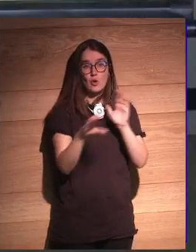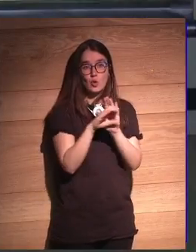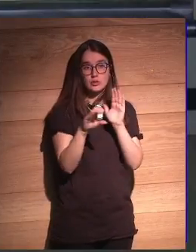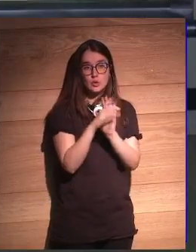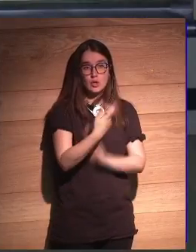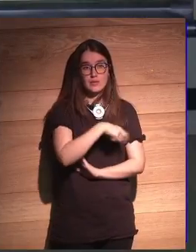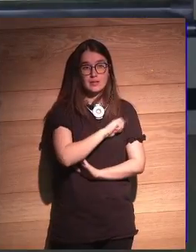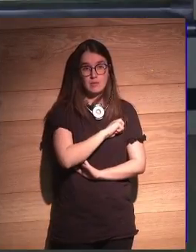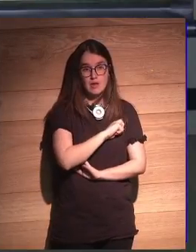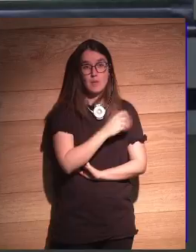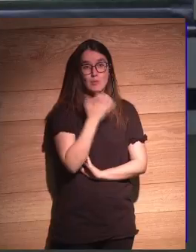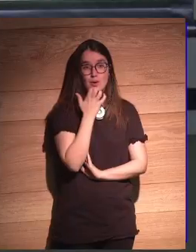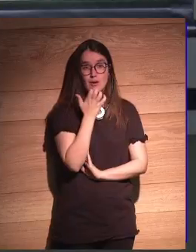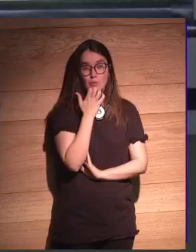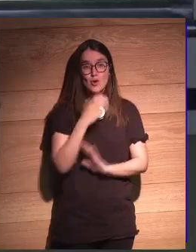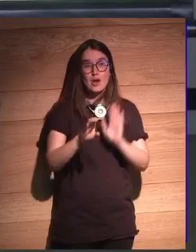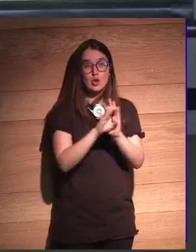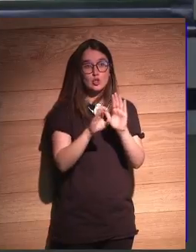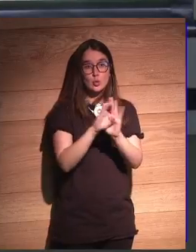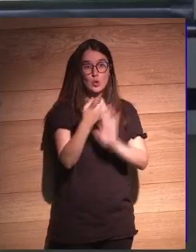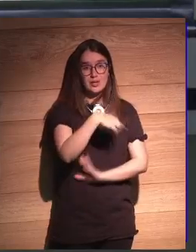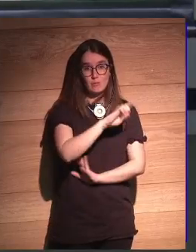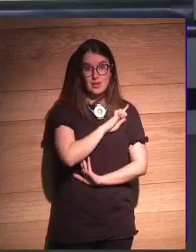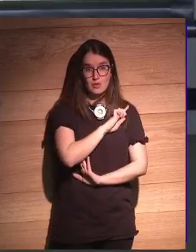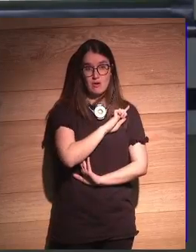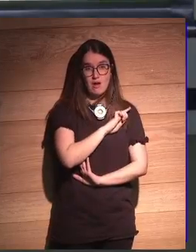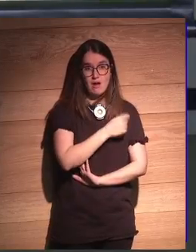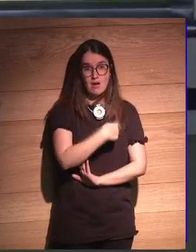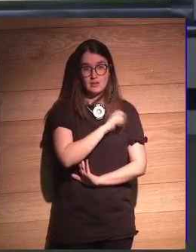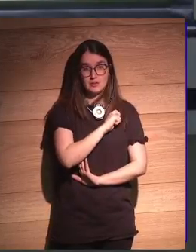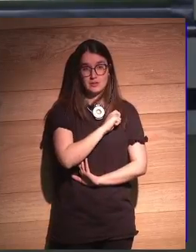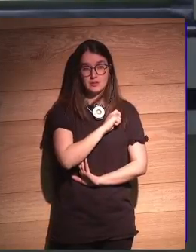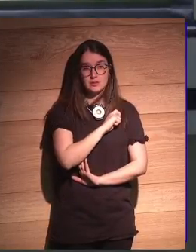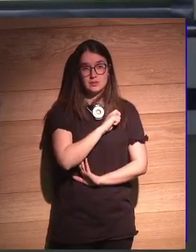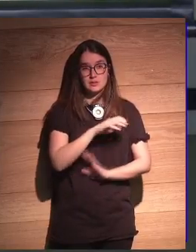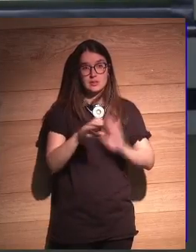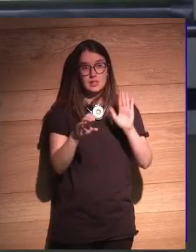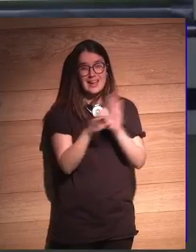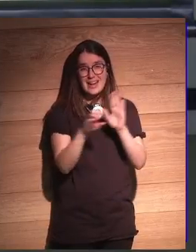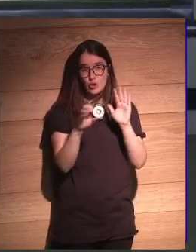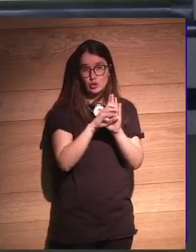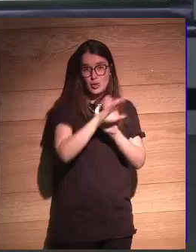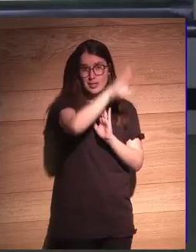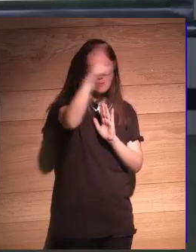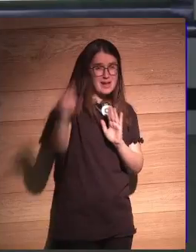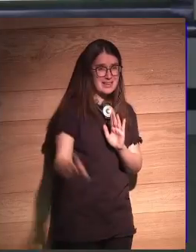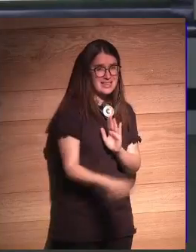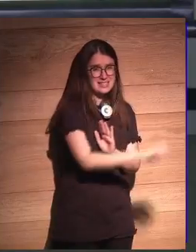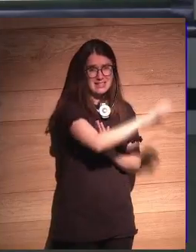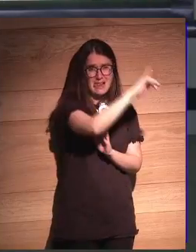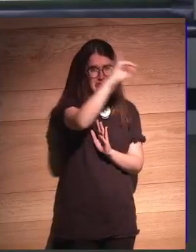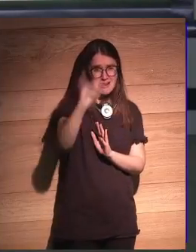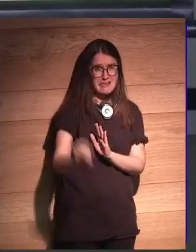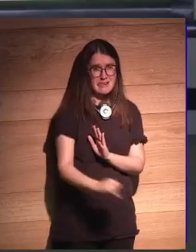Spain, in the Constitution of dozens of other countries, in